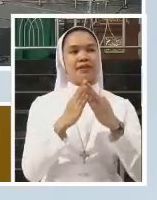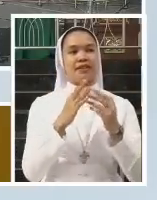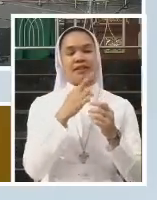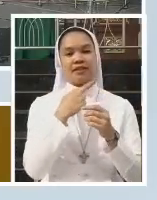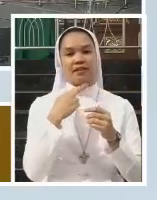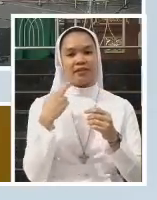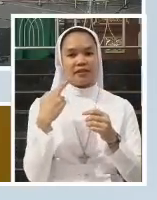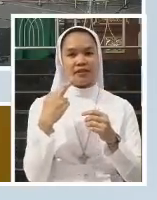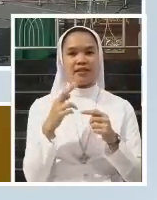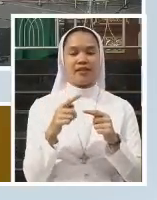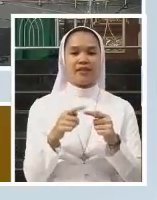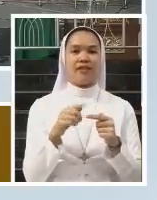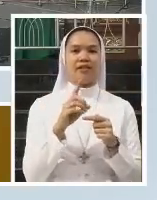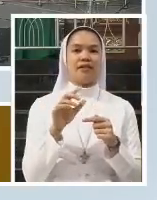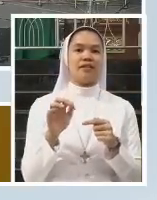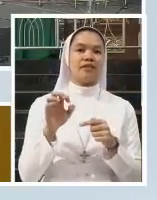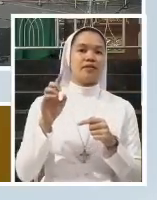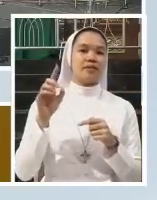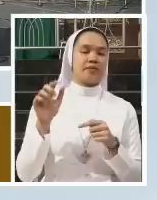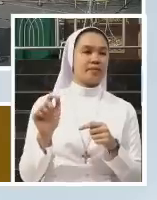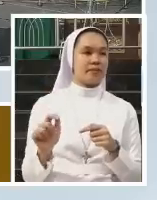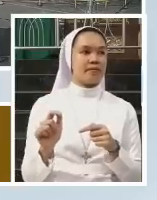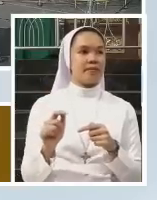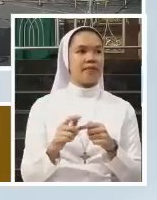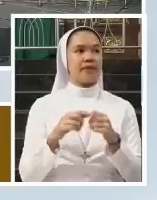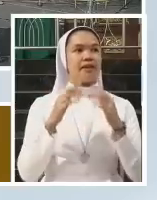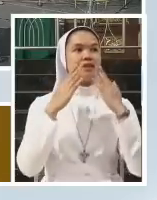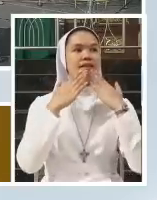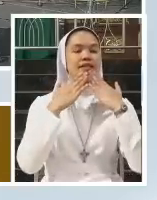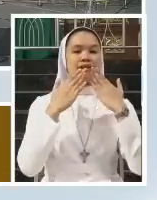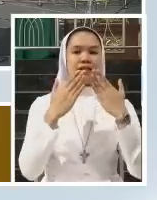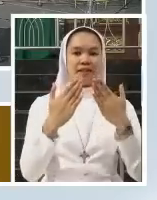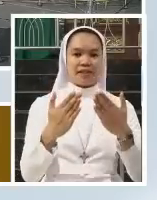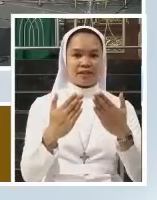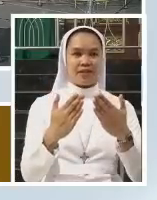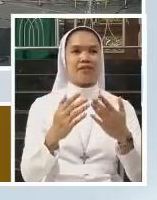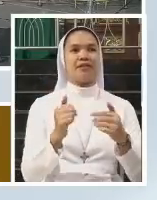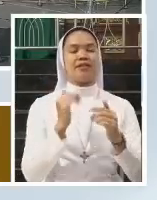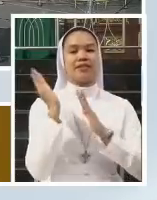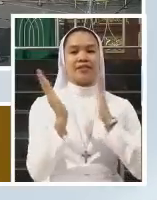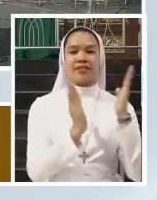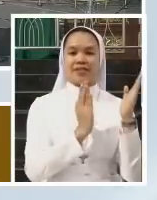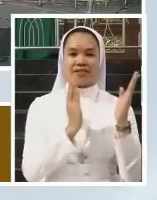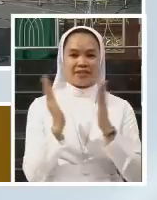Tirona, OCD, DD. Mons, salamat po sa imong paglingkod.